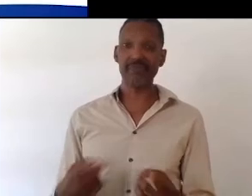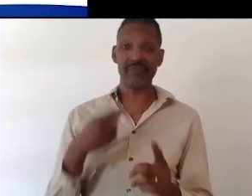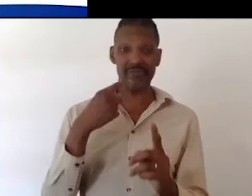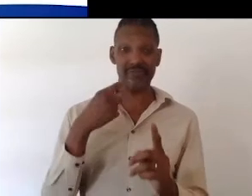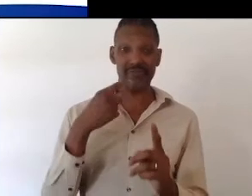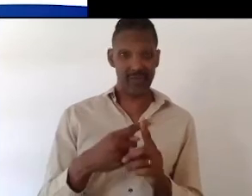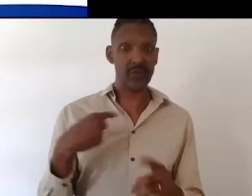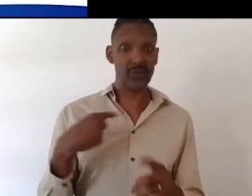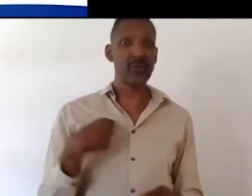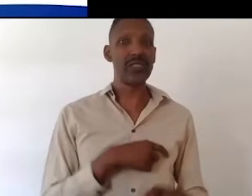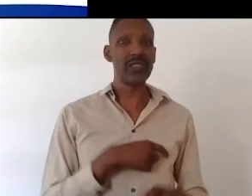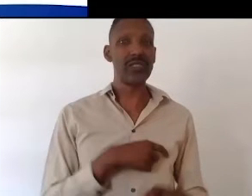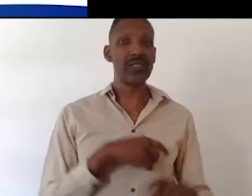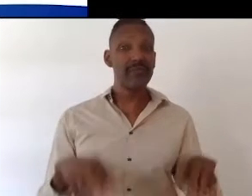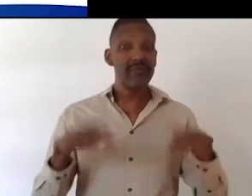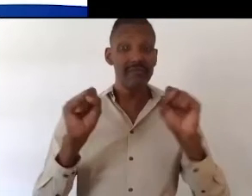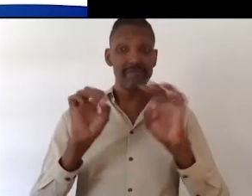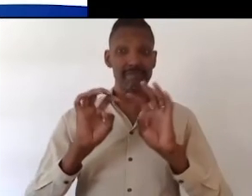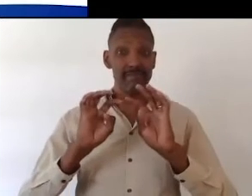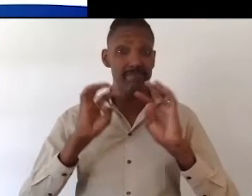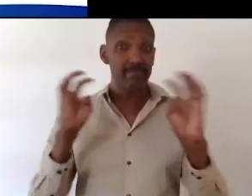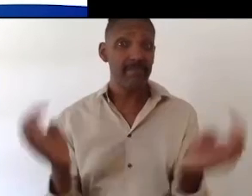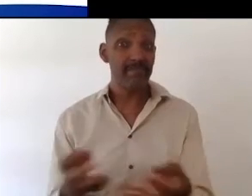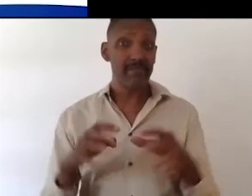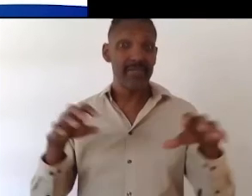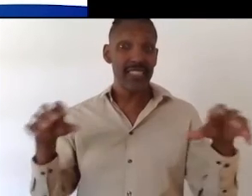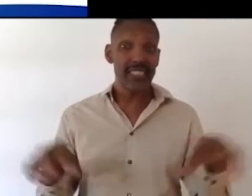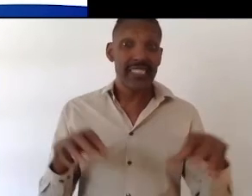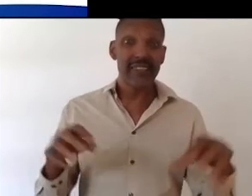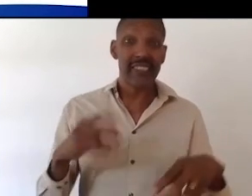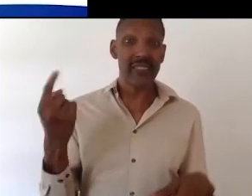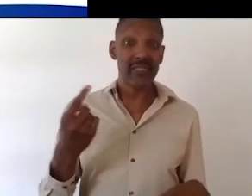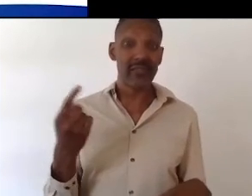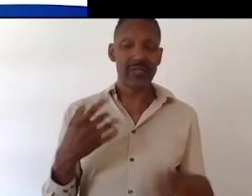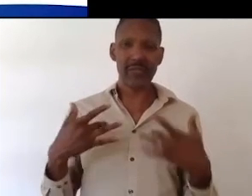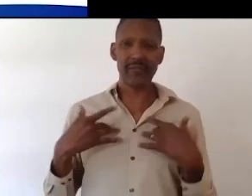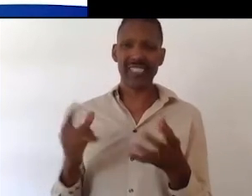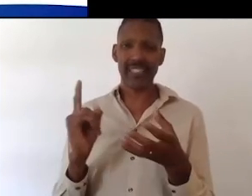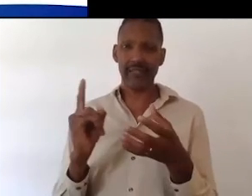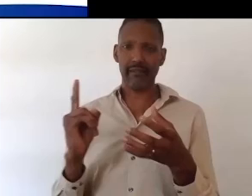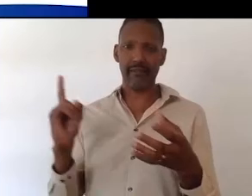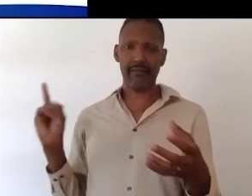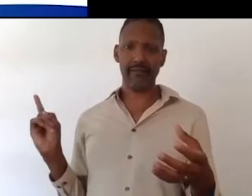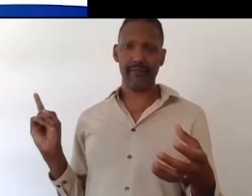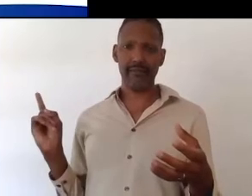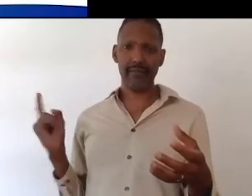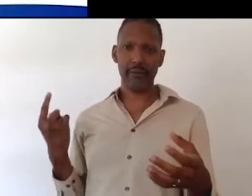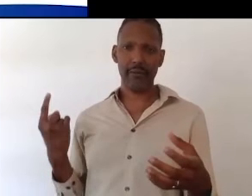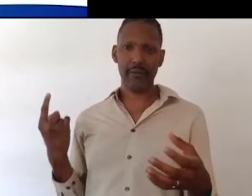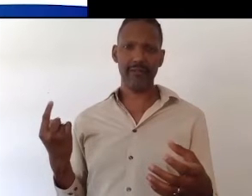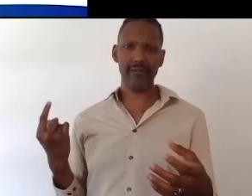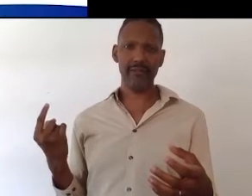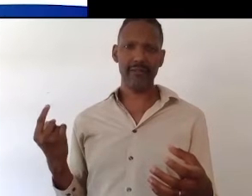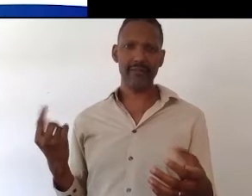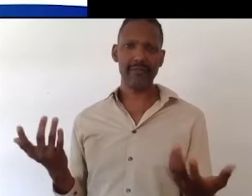at her food rather than participate in those activities. So this was another one of our goals for her.